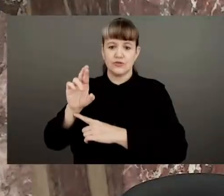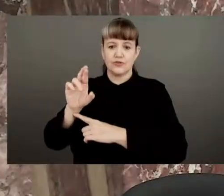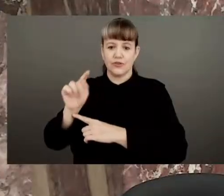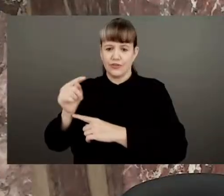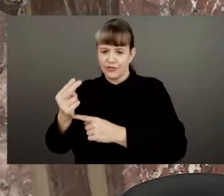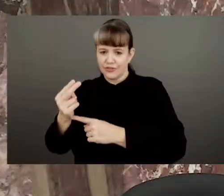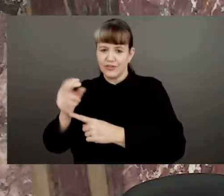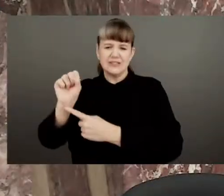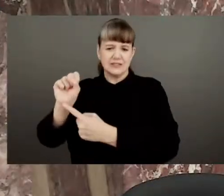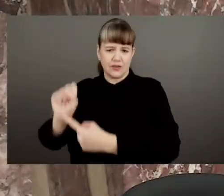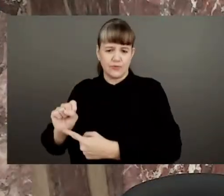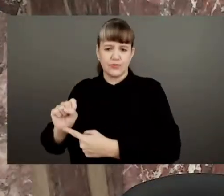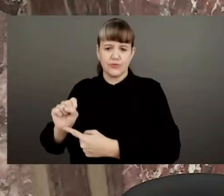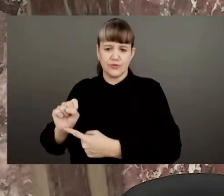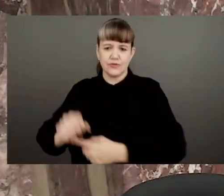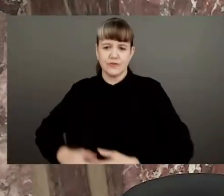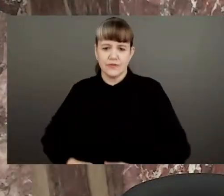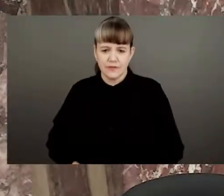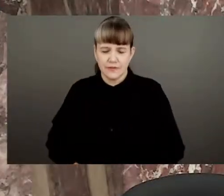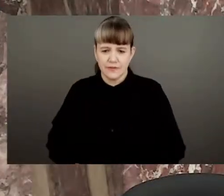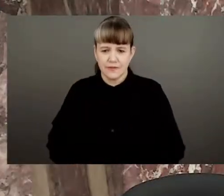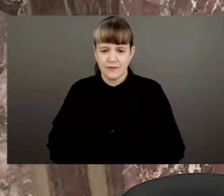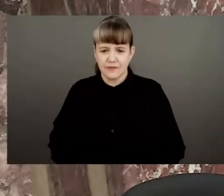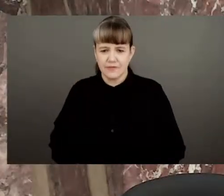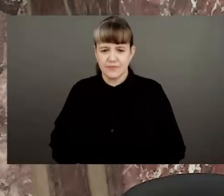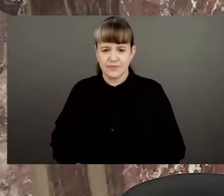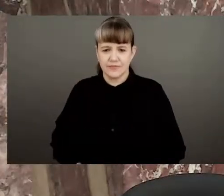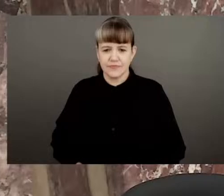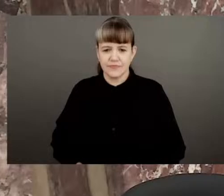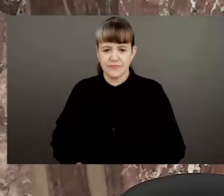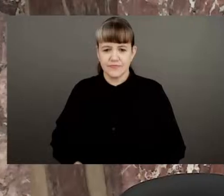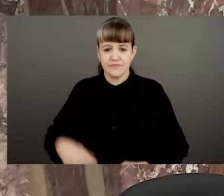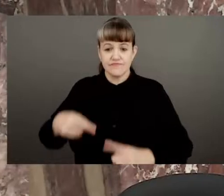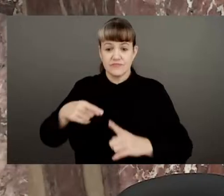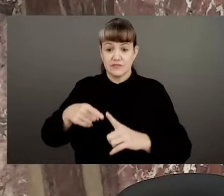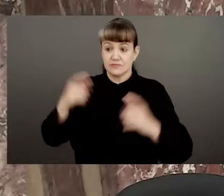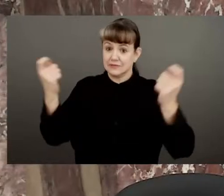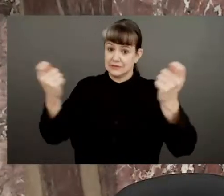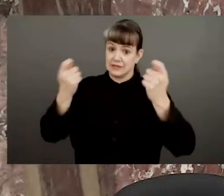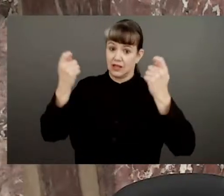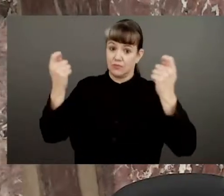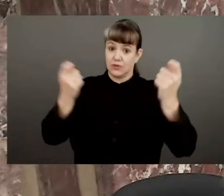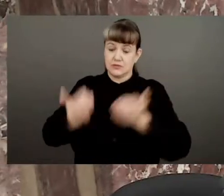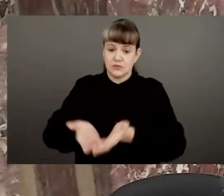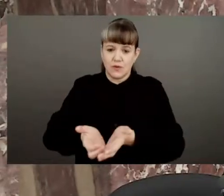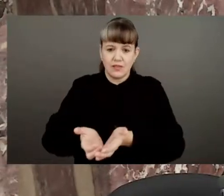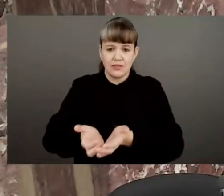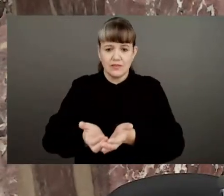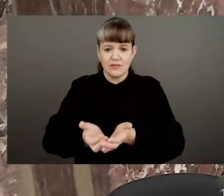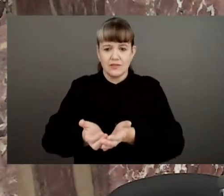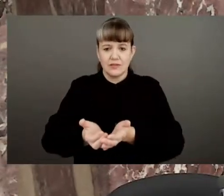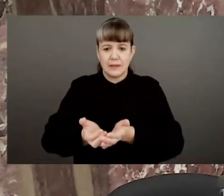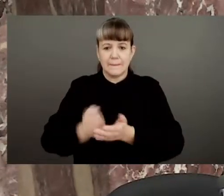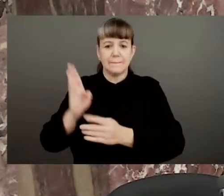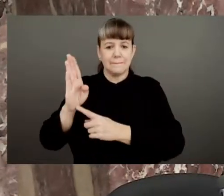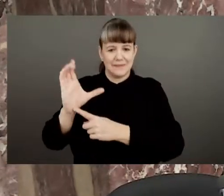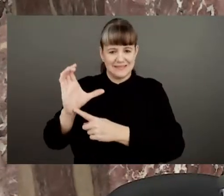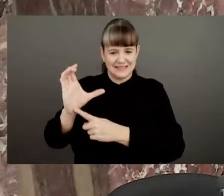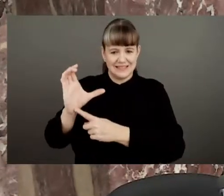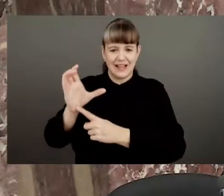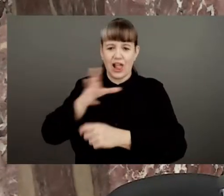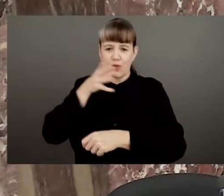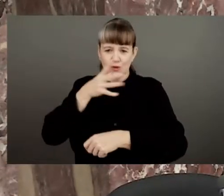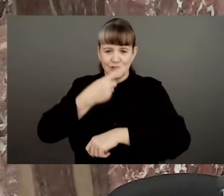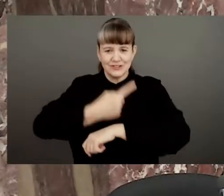Agriculture Day. A day to celebrate the hardworking farmers, ranchers, and producers who feed our province and anchor our